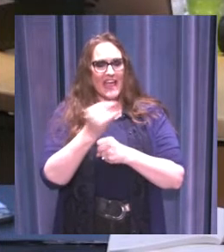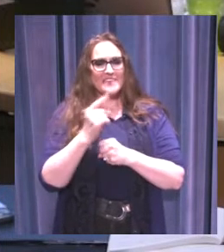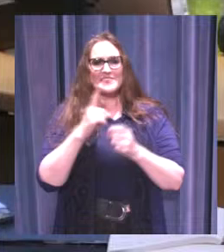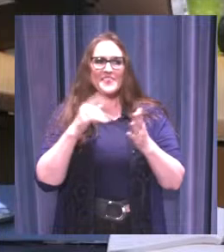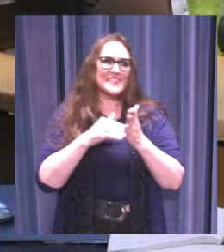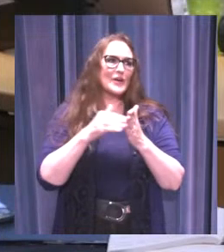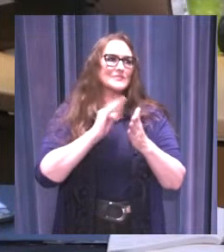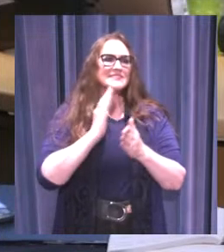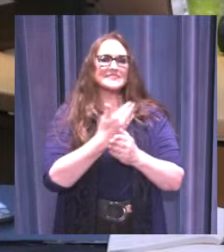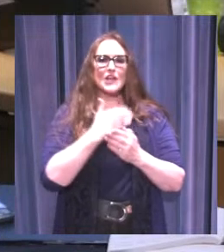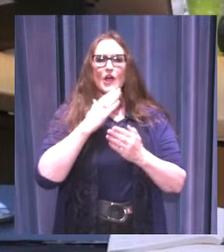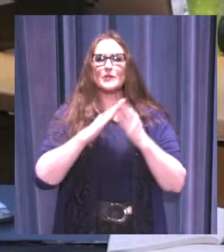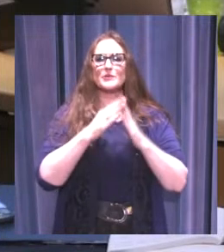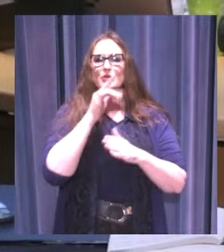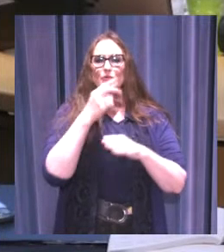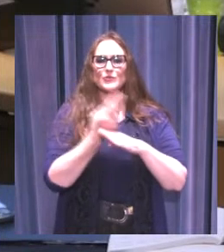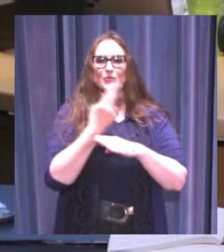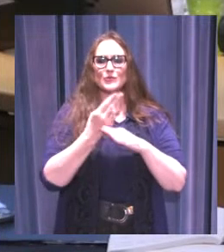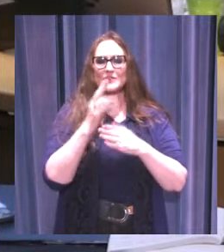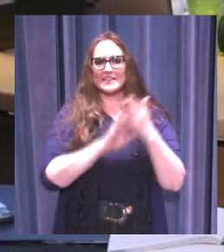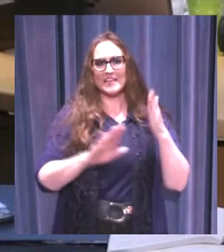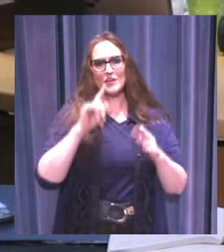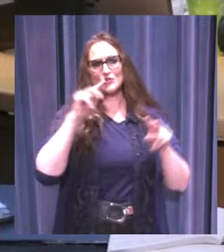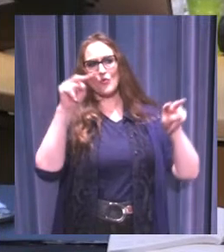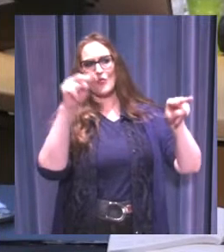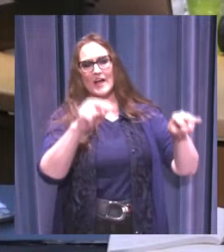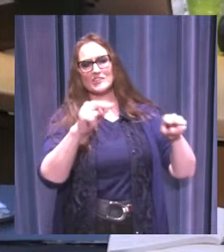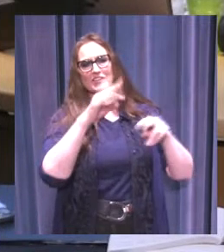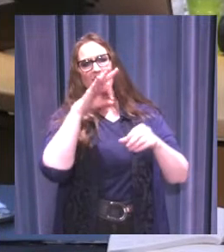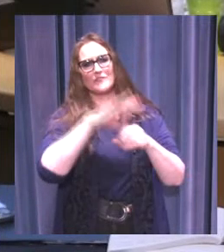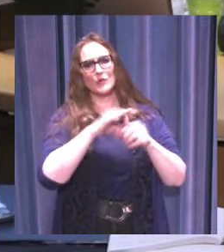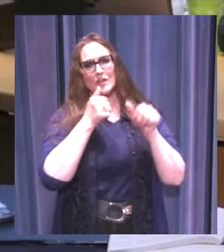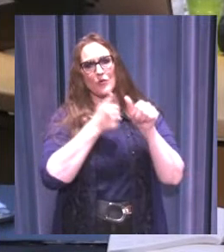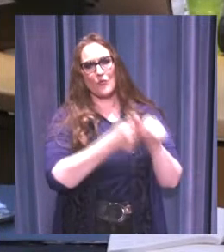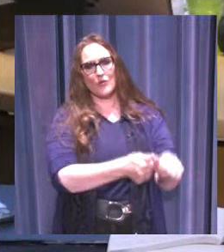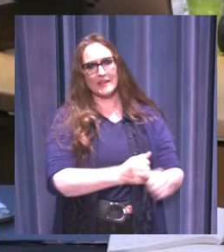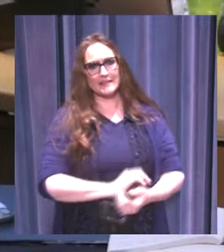thousands in our community that utilize the college are watching and voting accordingly.